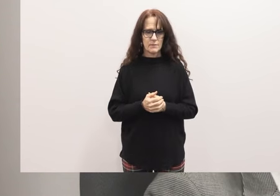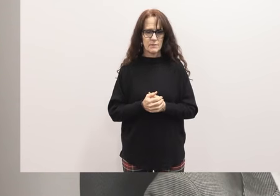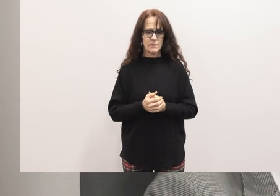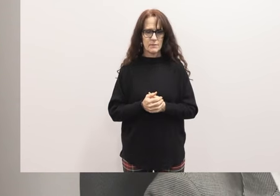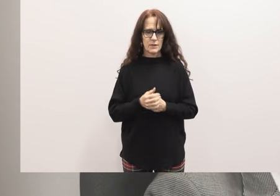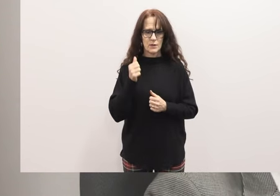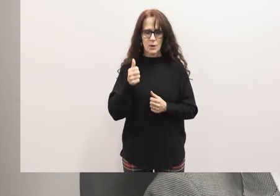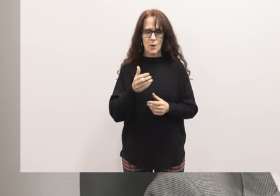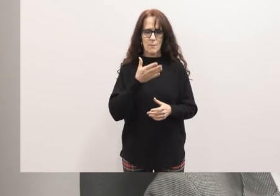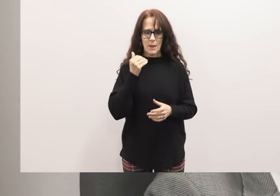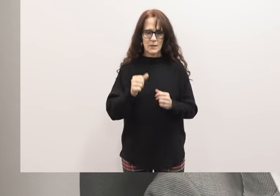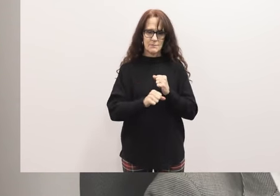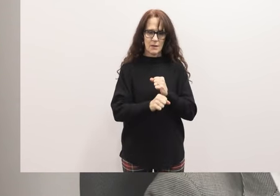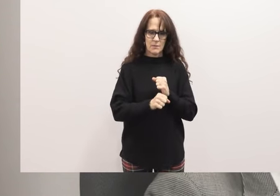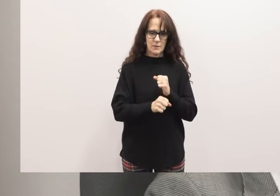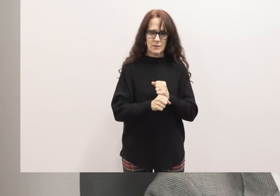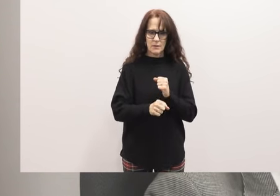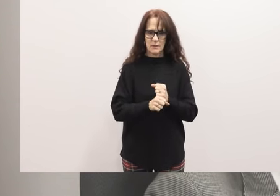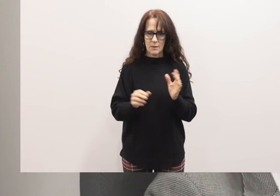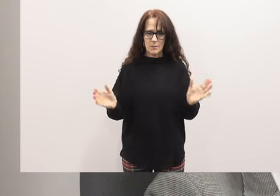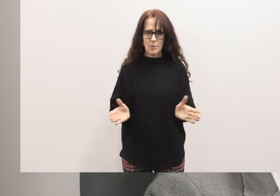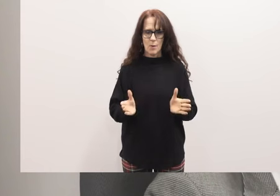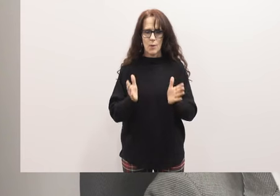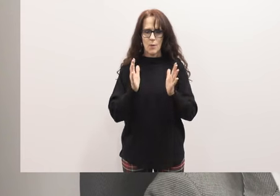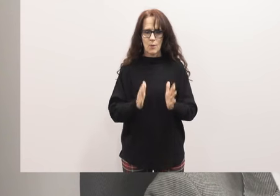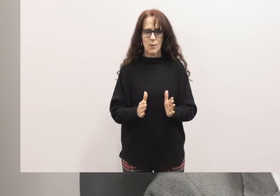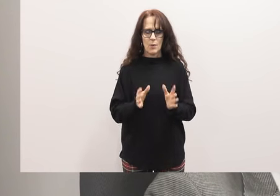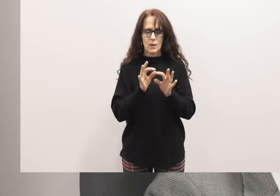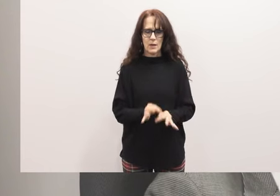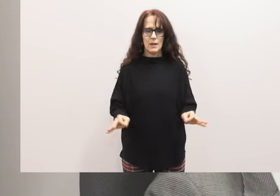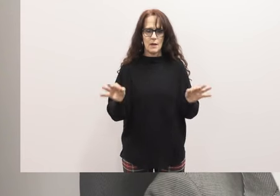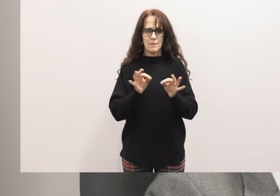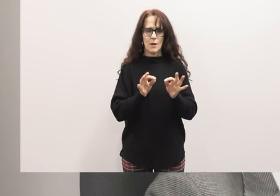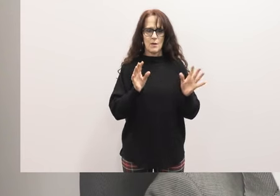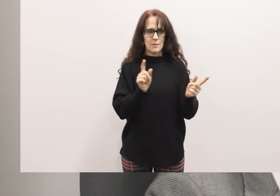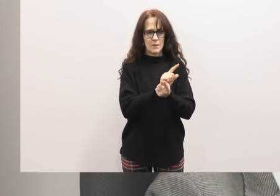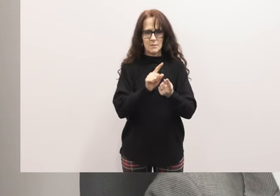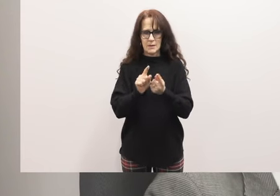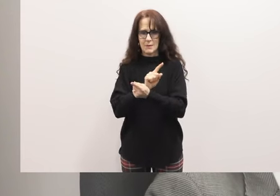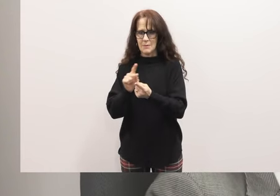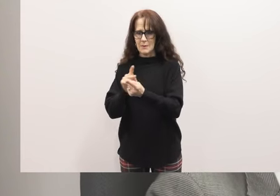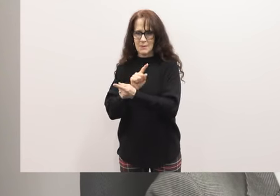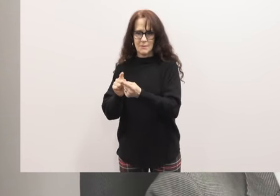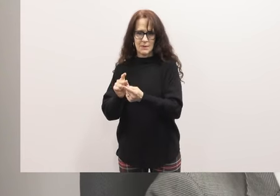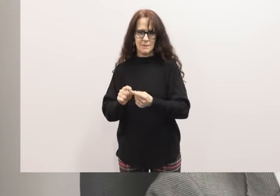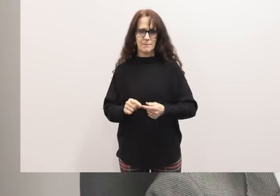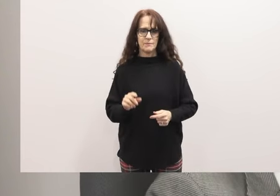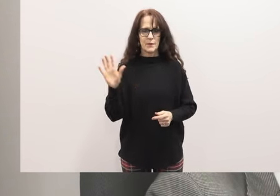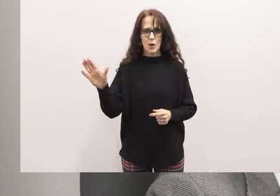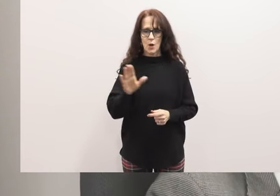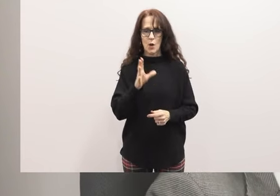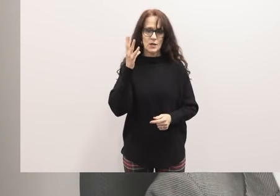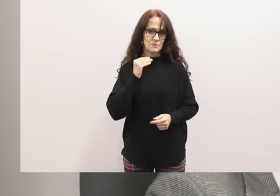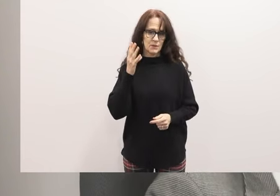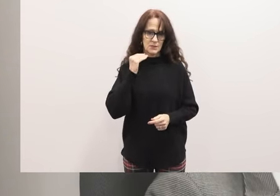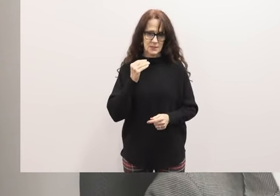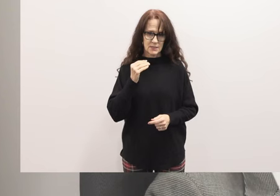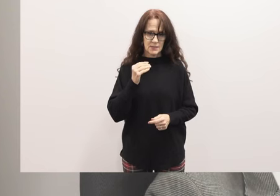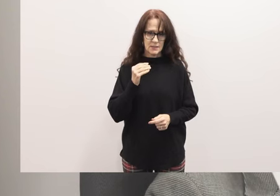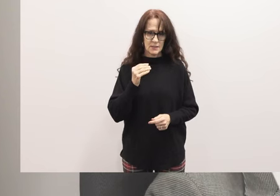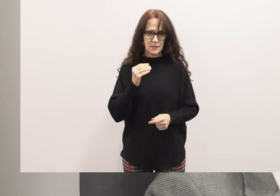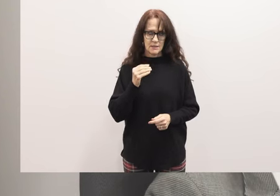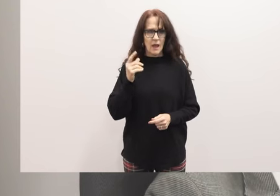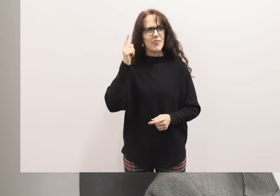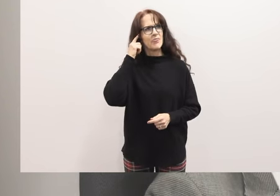you're your own best publicist and advertiser. She talked about the importance of networking and her experiences. I